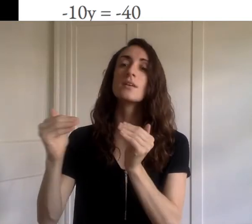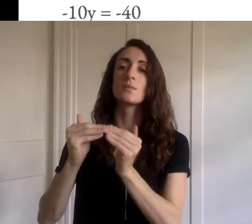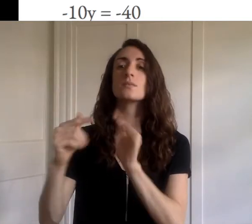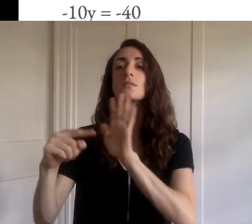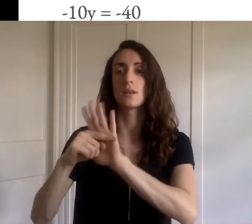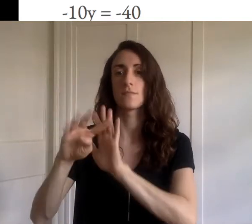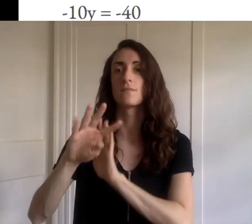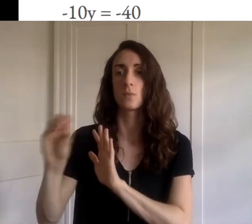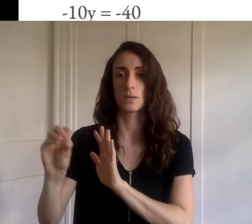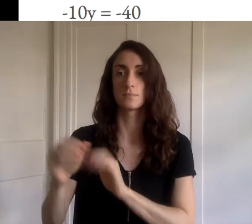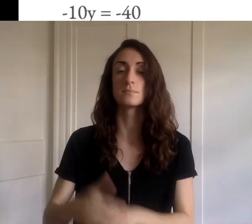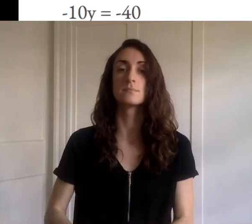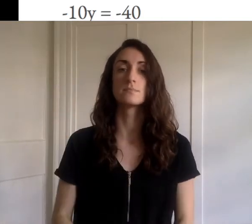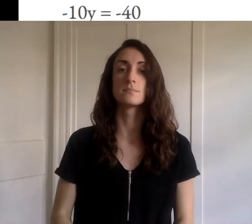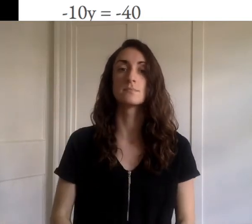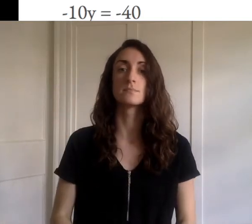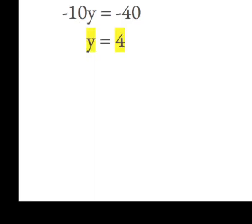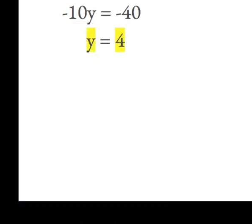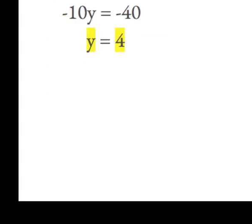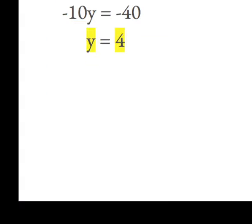40.